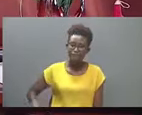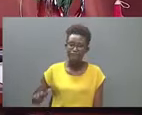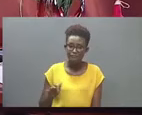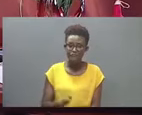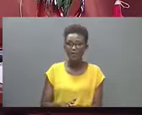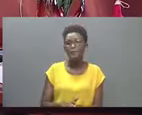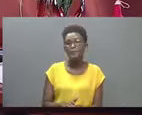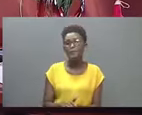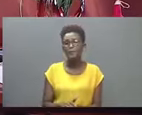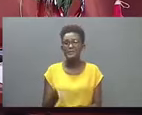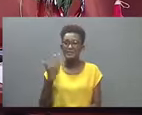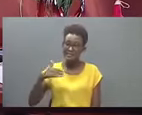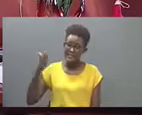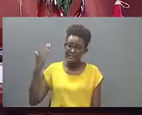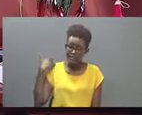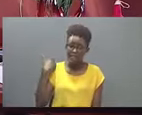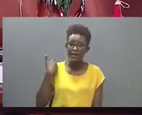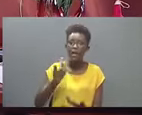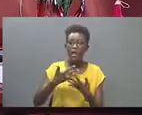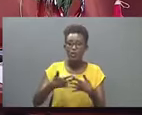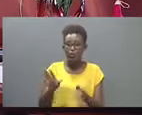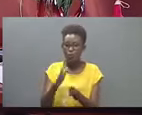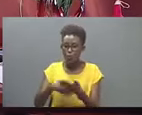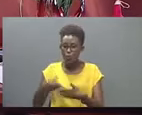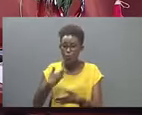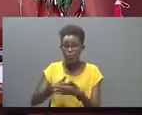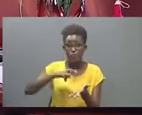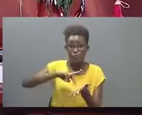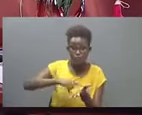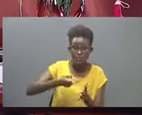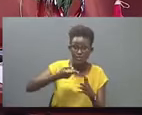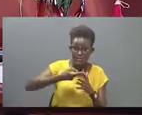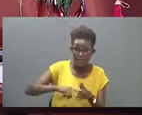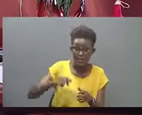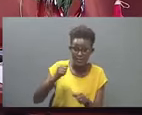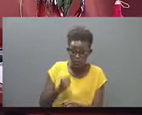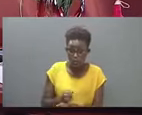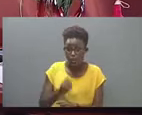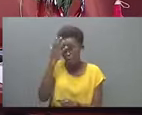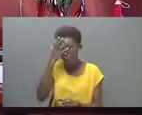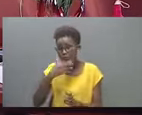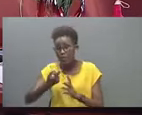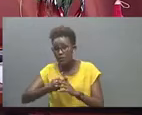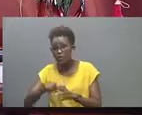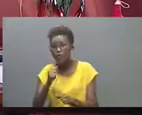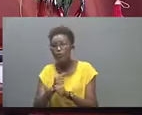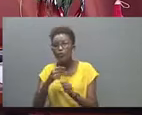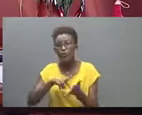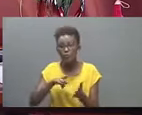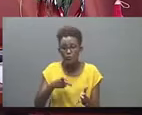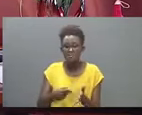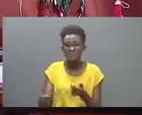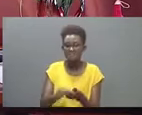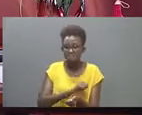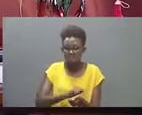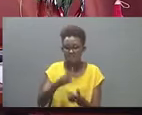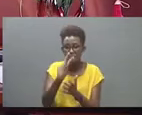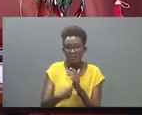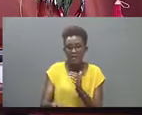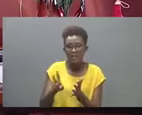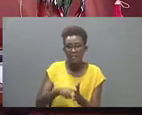famine. And every project they started or was started by anyone, it ended up in